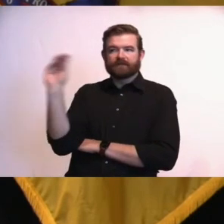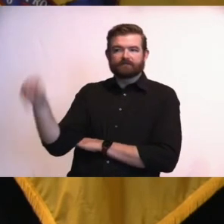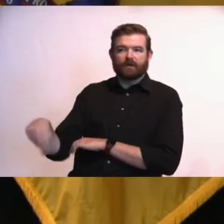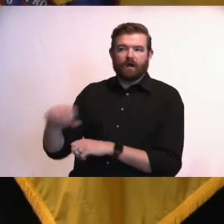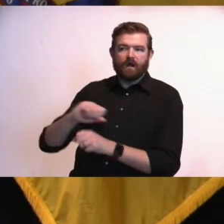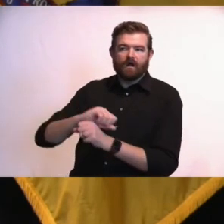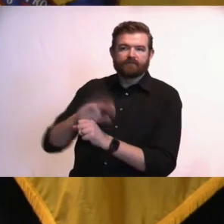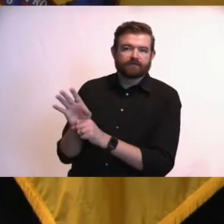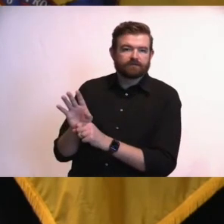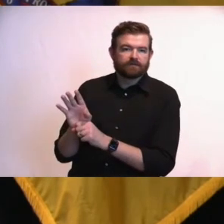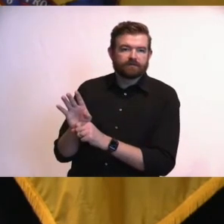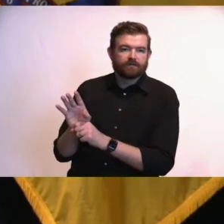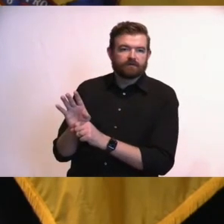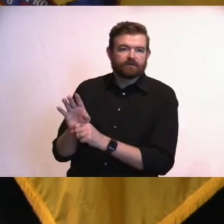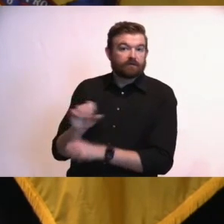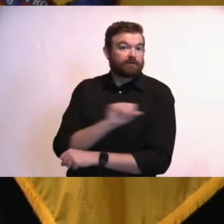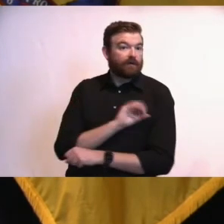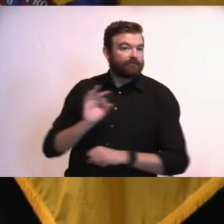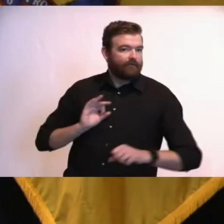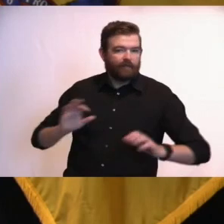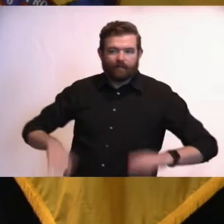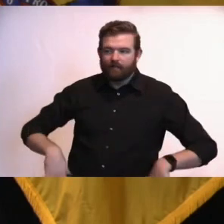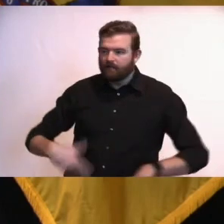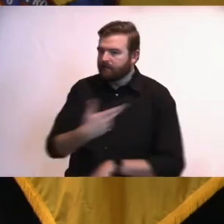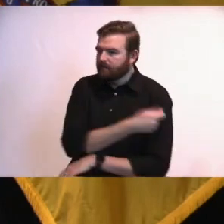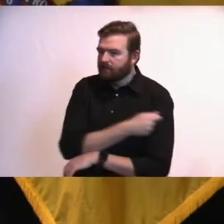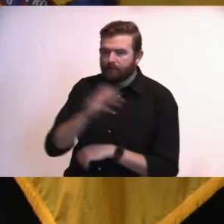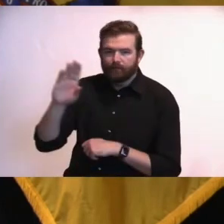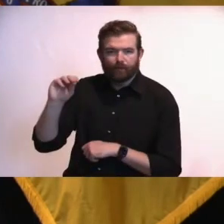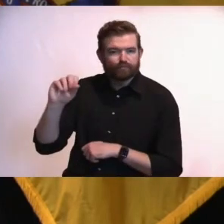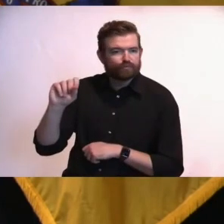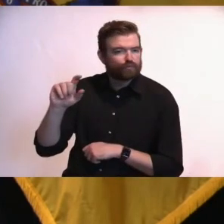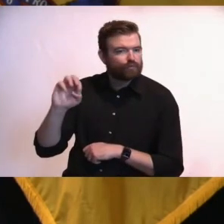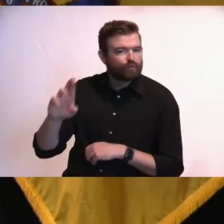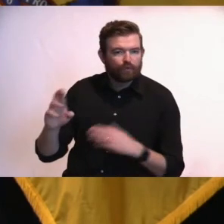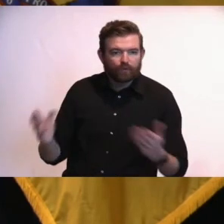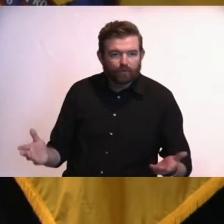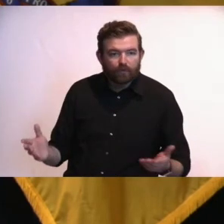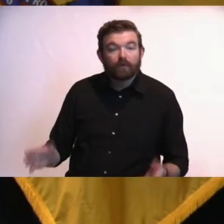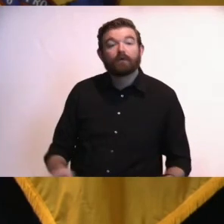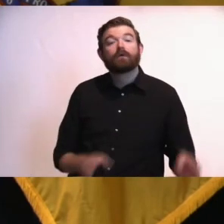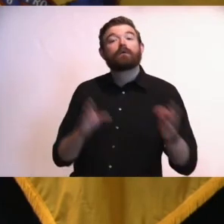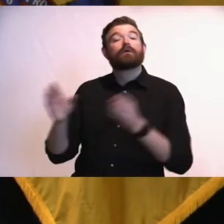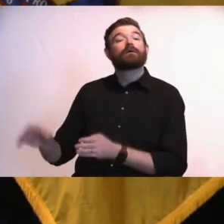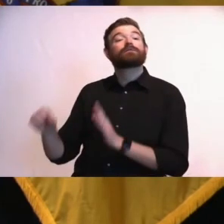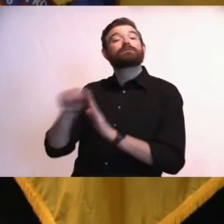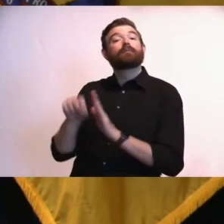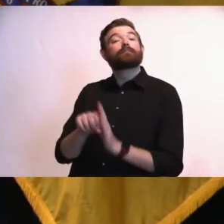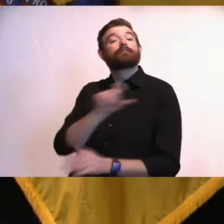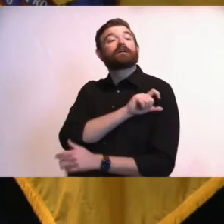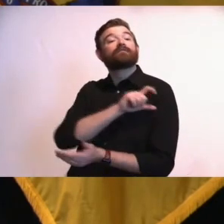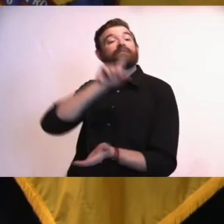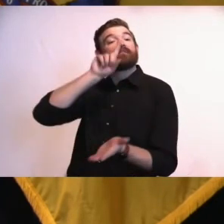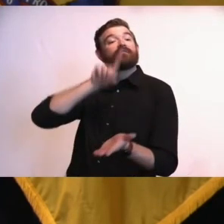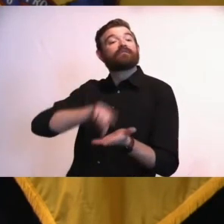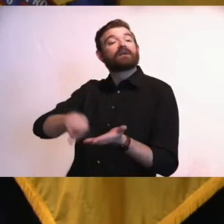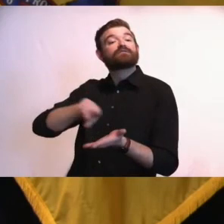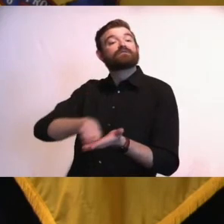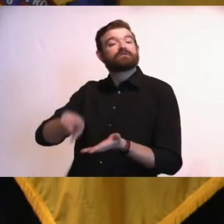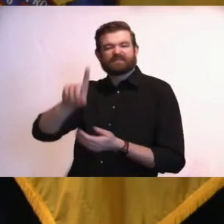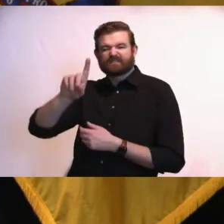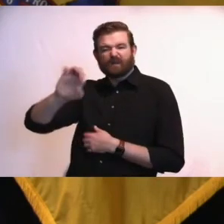into the status of the state police investigation into the events of December 2nd, or even just a timeline about when that might wrap up?